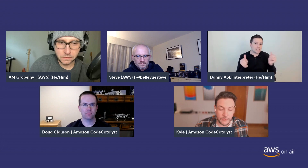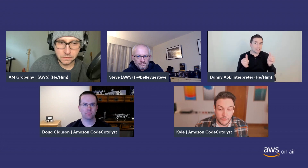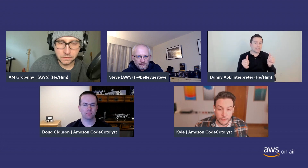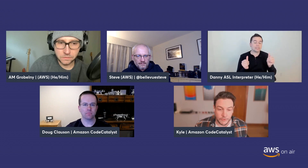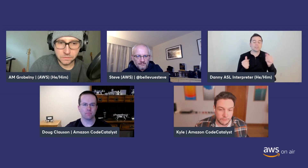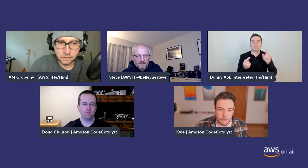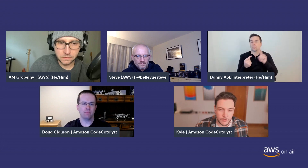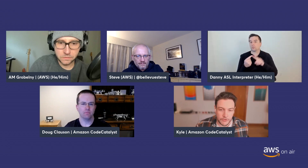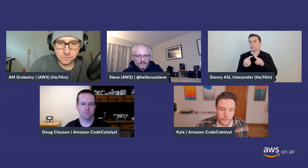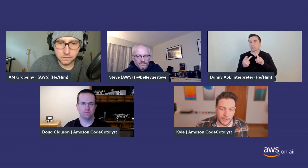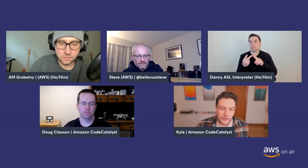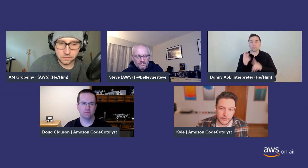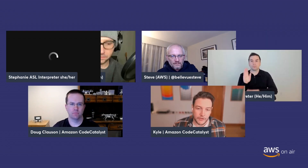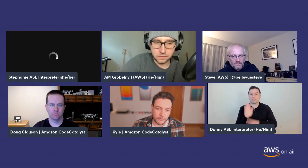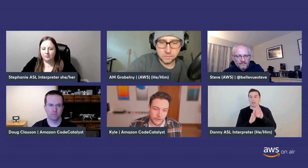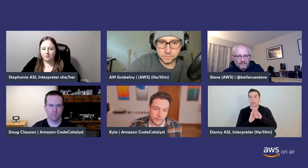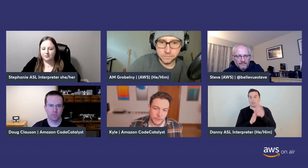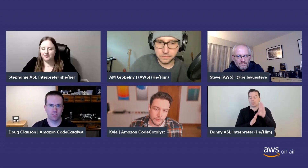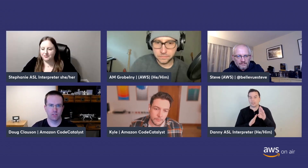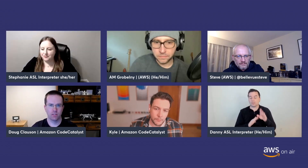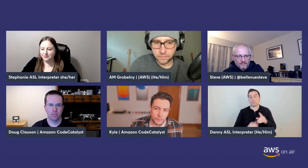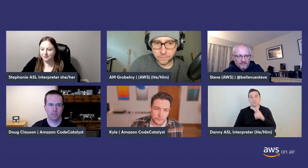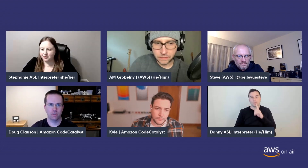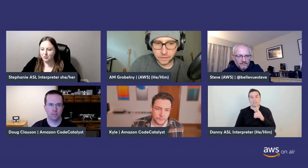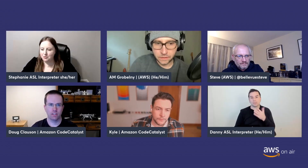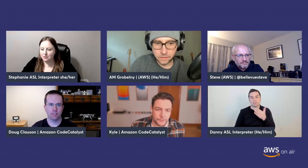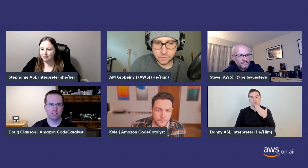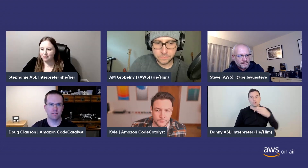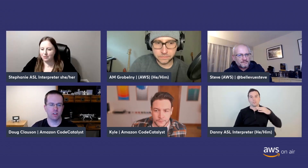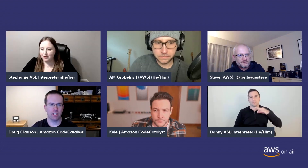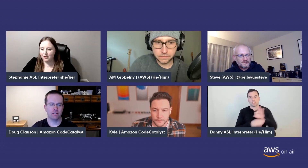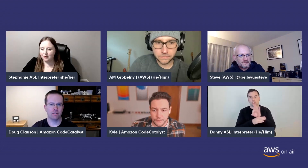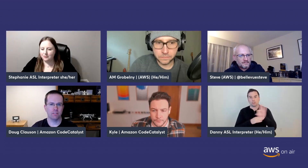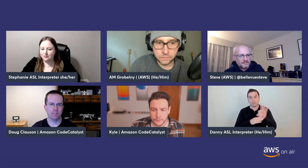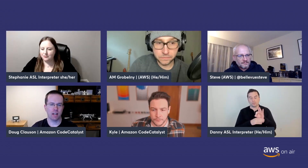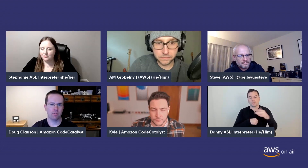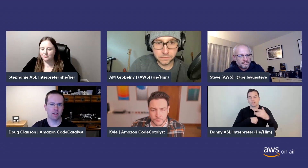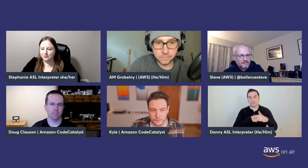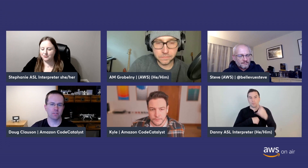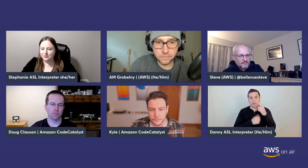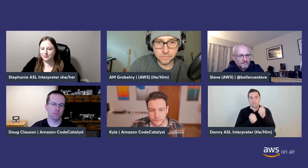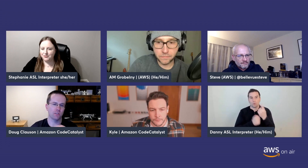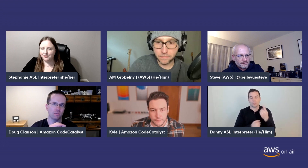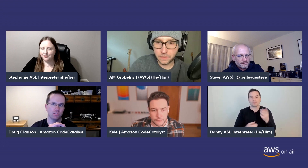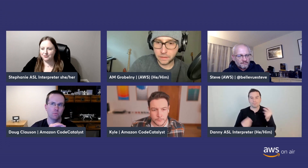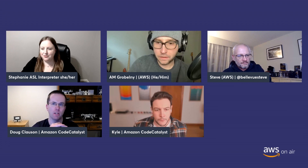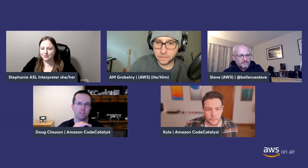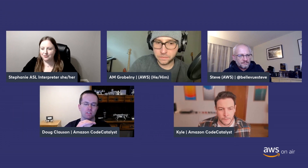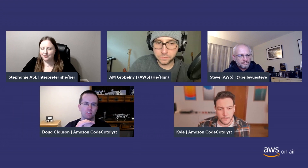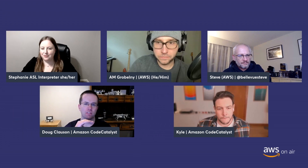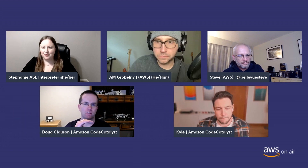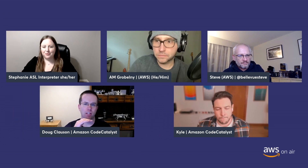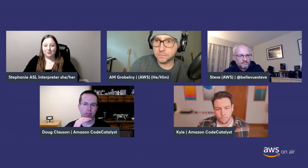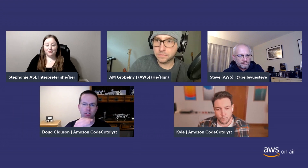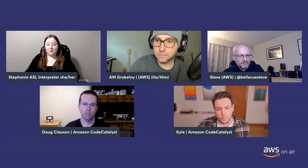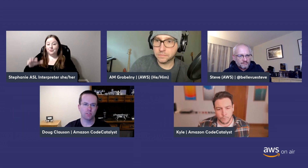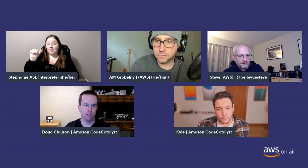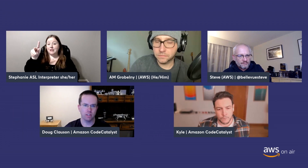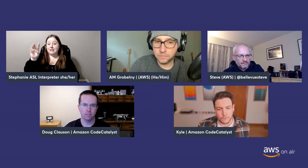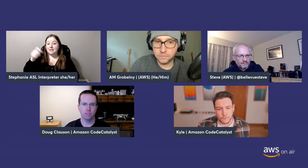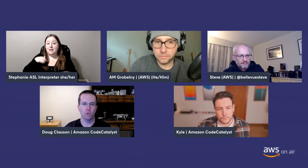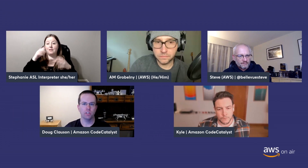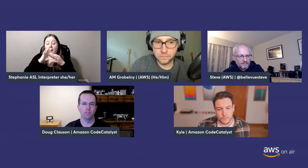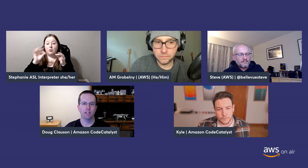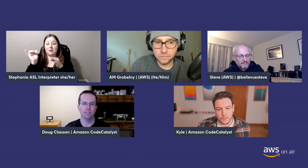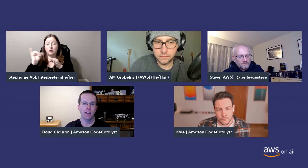that's available just out of the box to all of our customers. And Steve, I'll add to the top of that too. You mentioned having to install